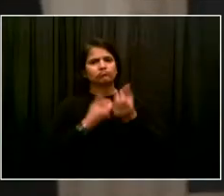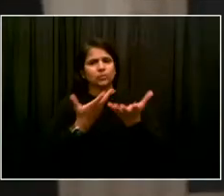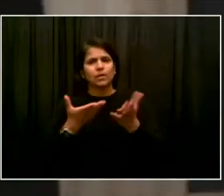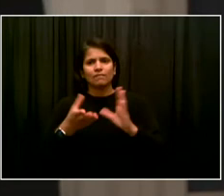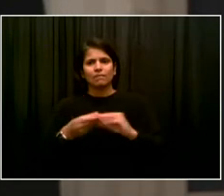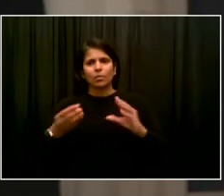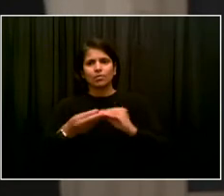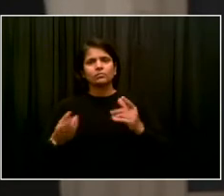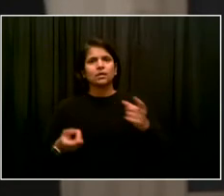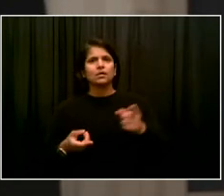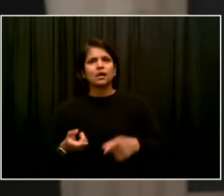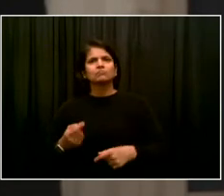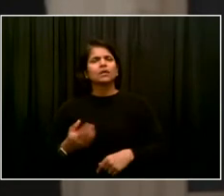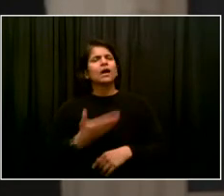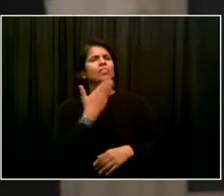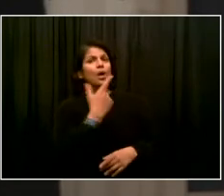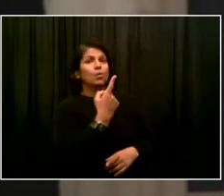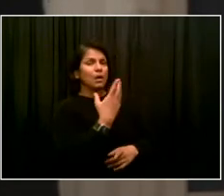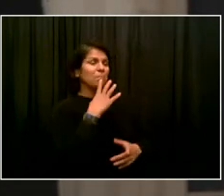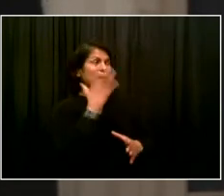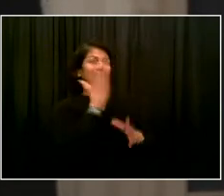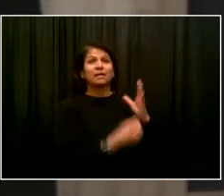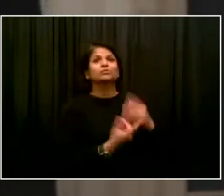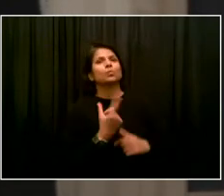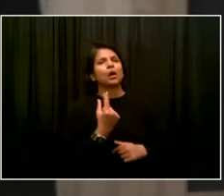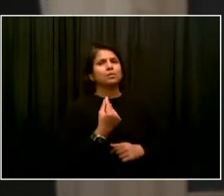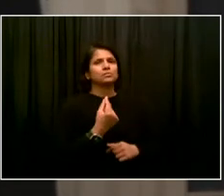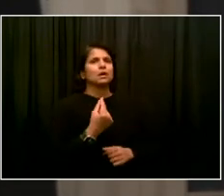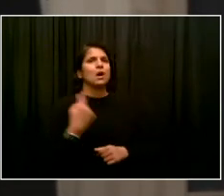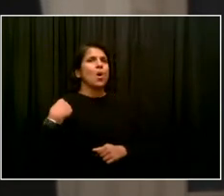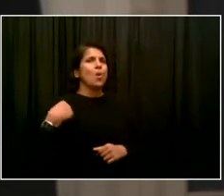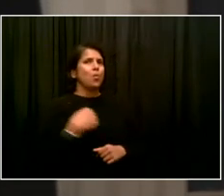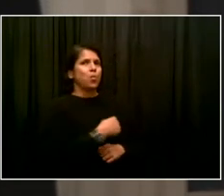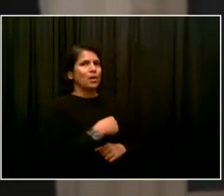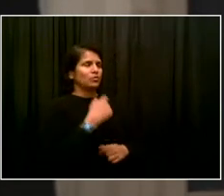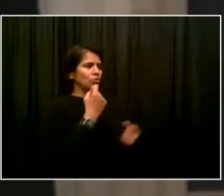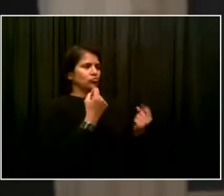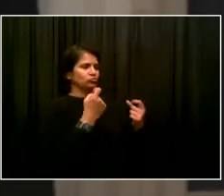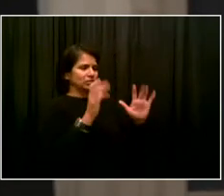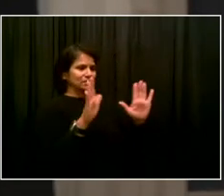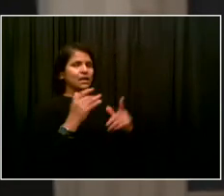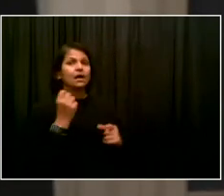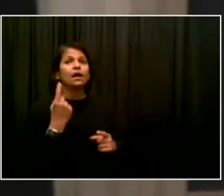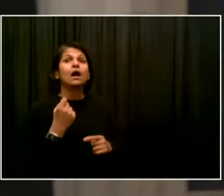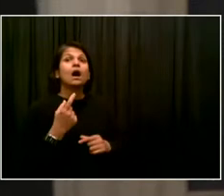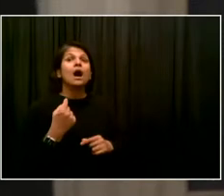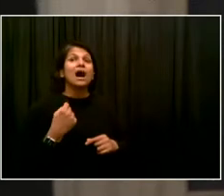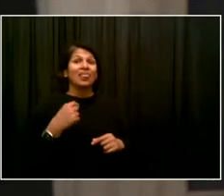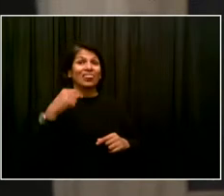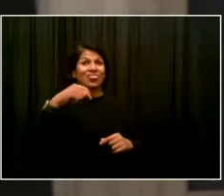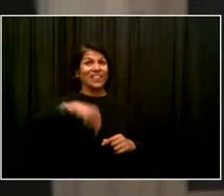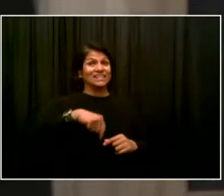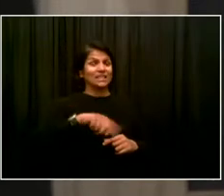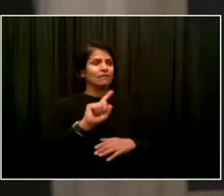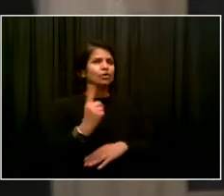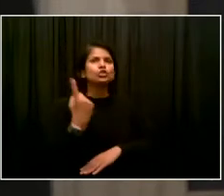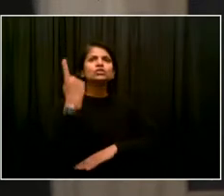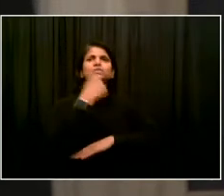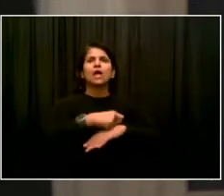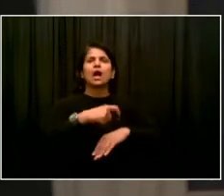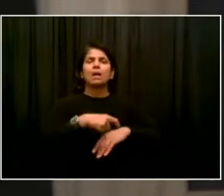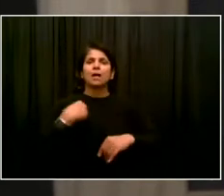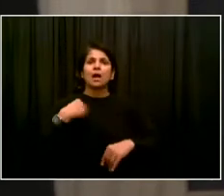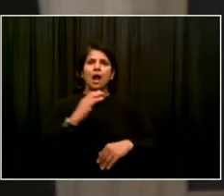we've been oftentimes misunderstood. You know, this is the first time that our type of community representation has